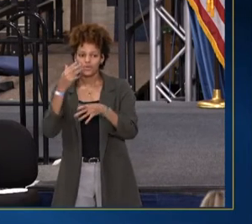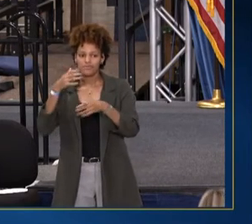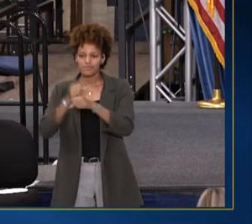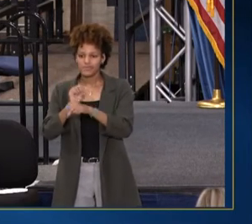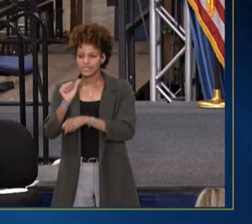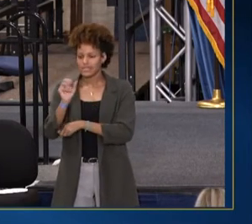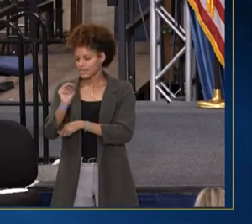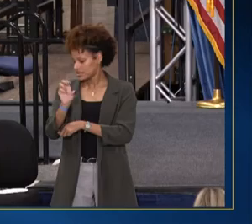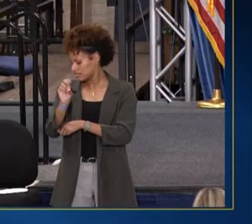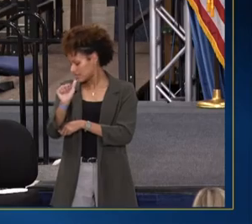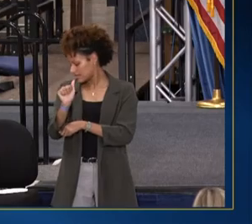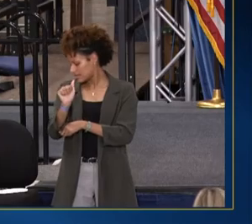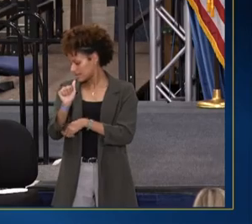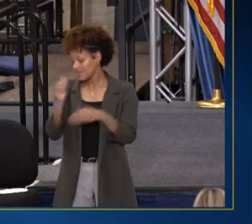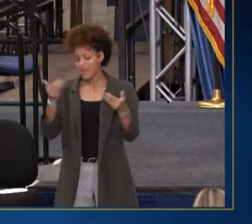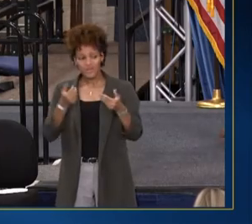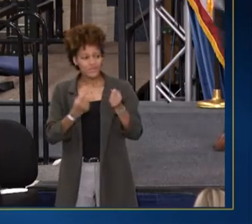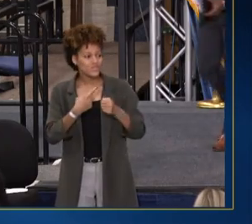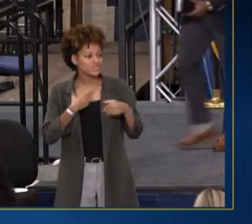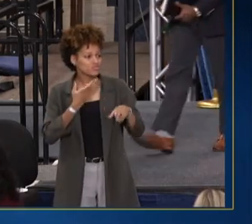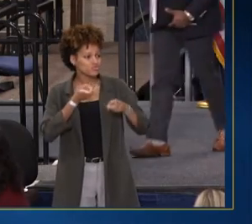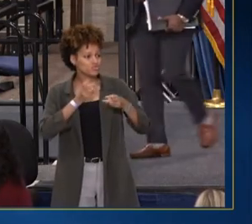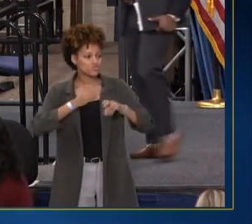SAMHSA. Welcome to the panelists.